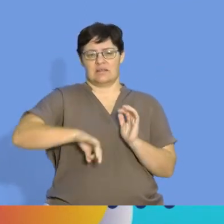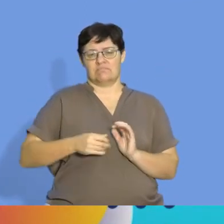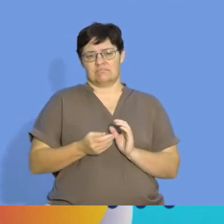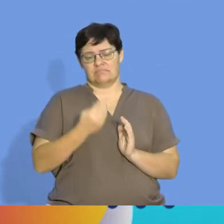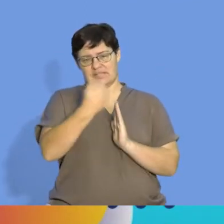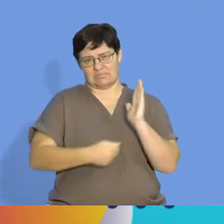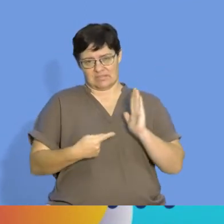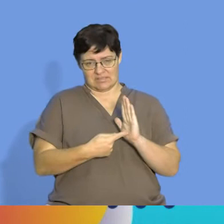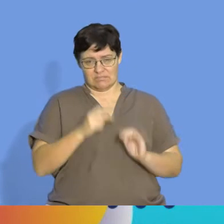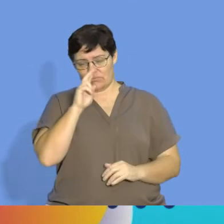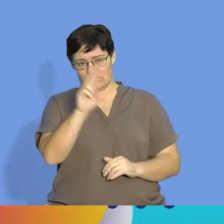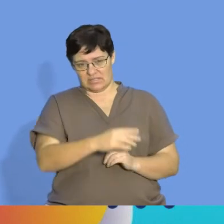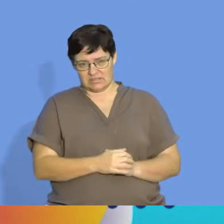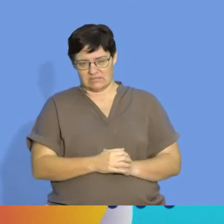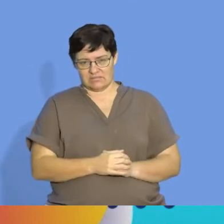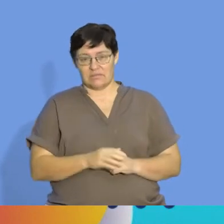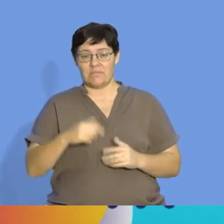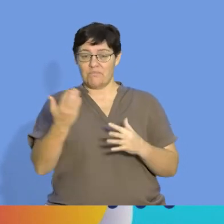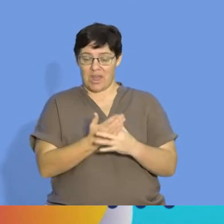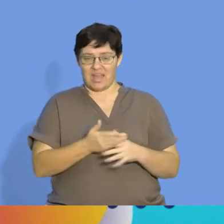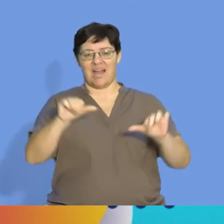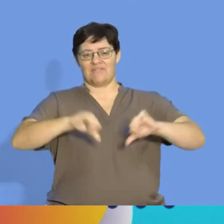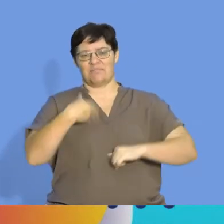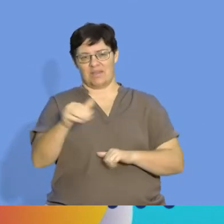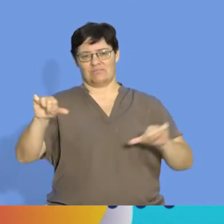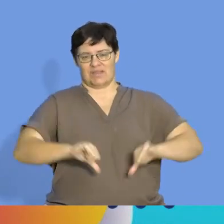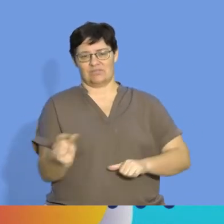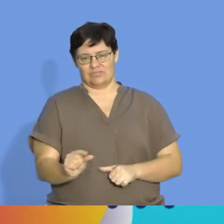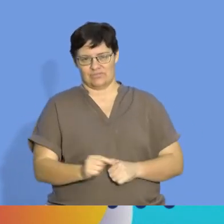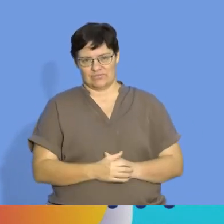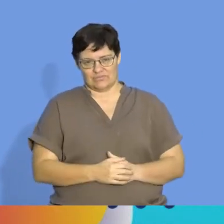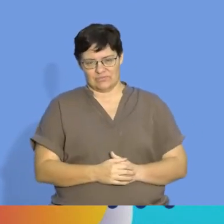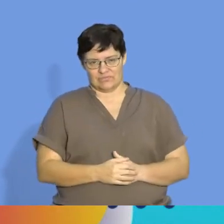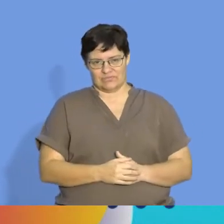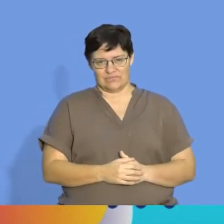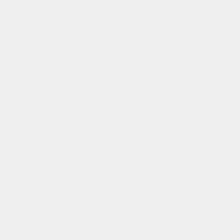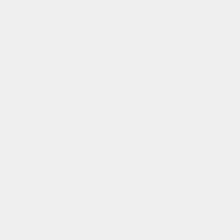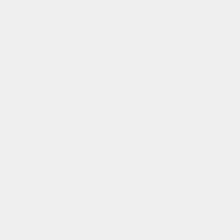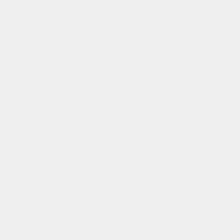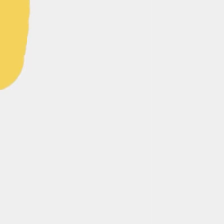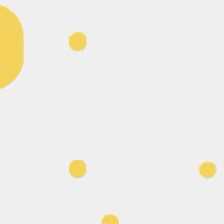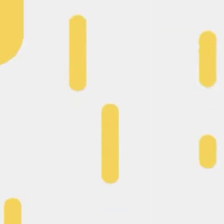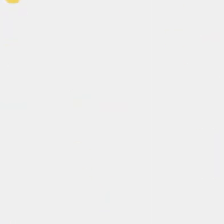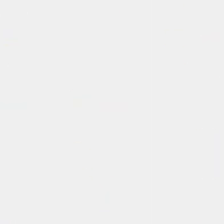statement. Let's take a quick break, let's refresh, and see you soon after the break.